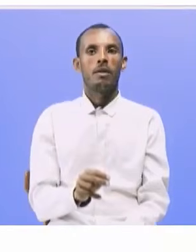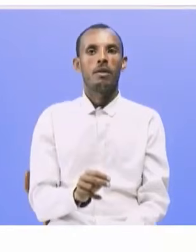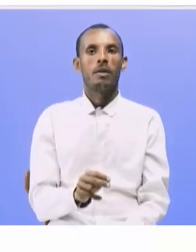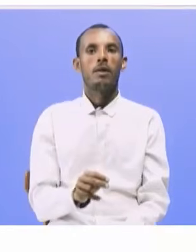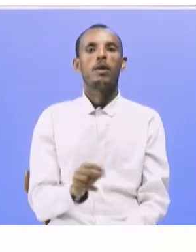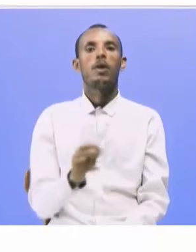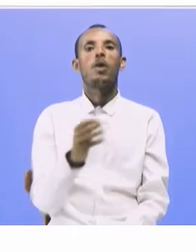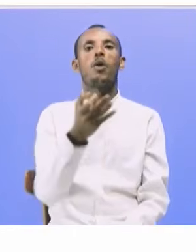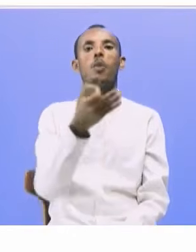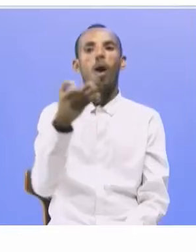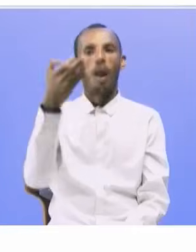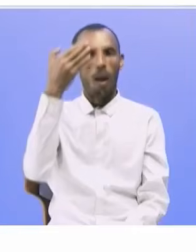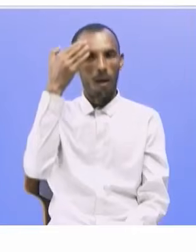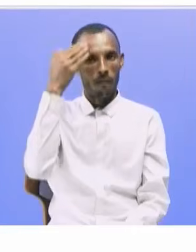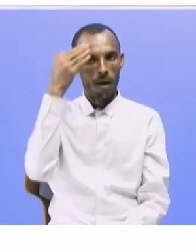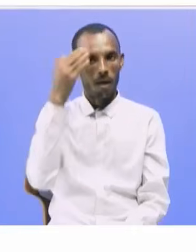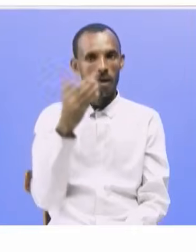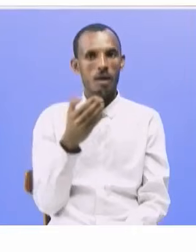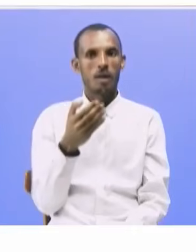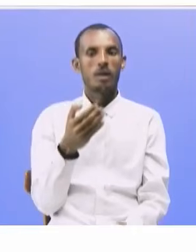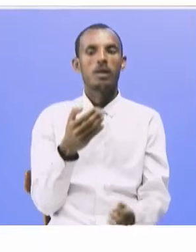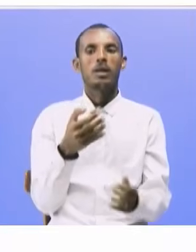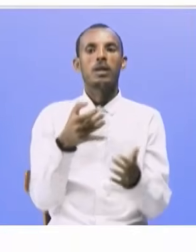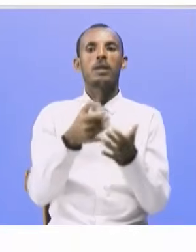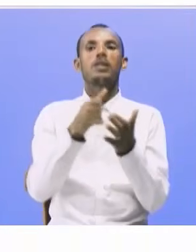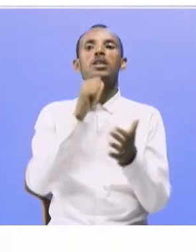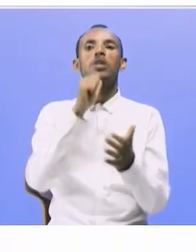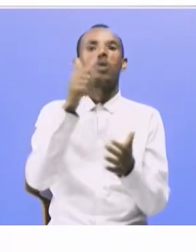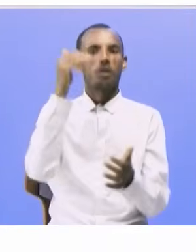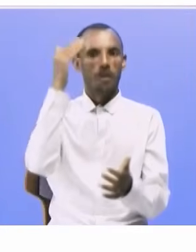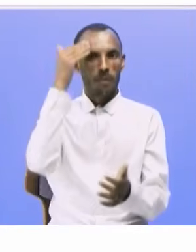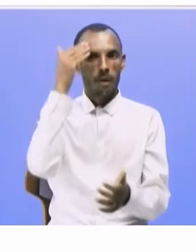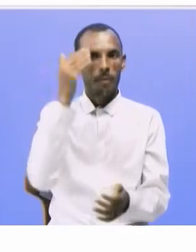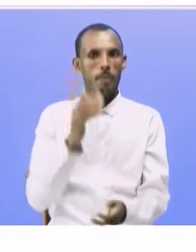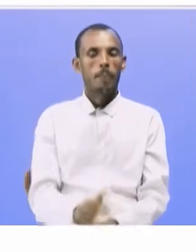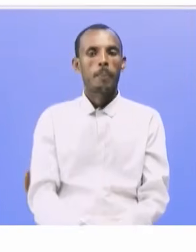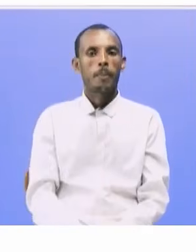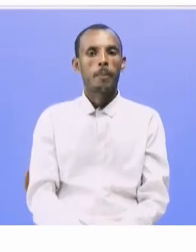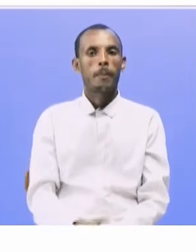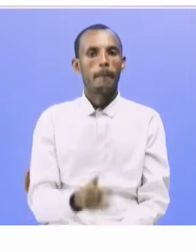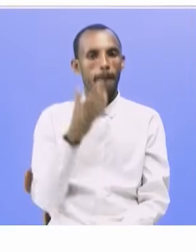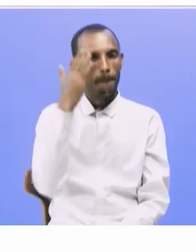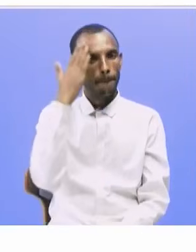well defined. It's not well